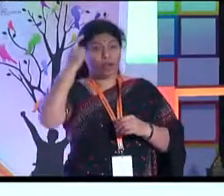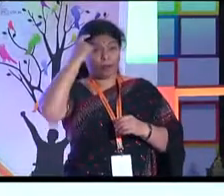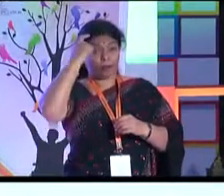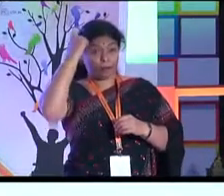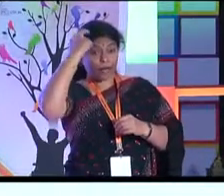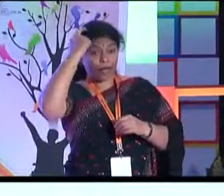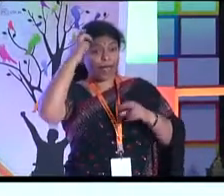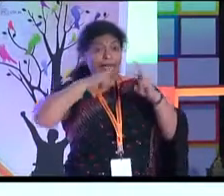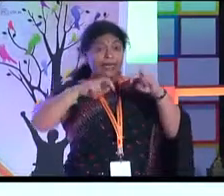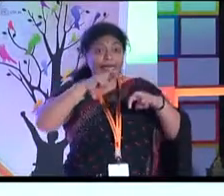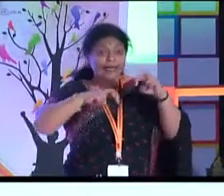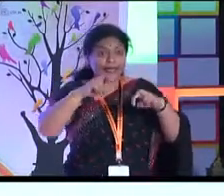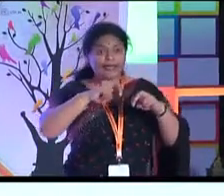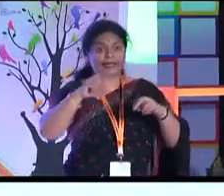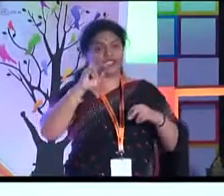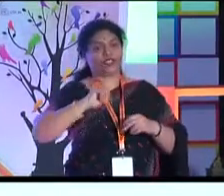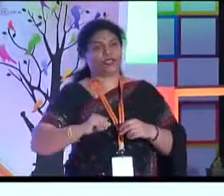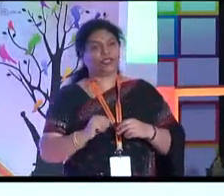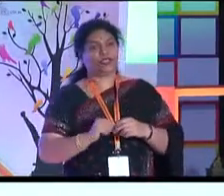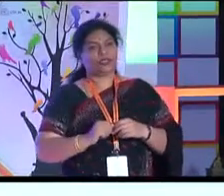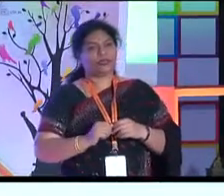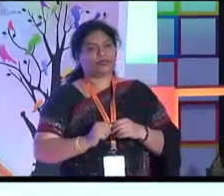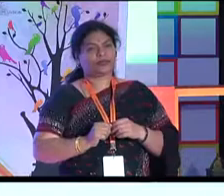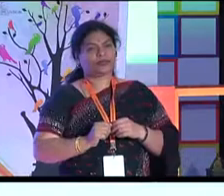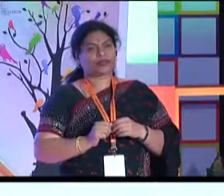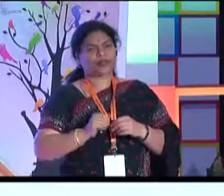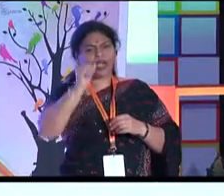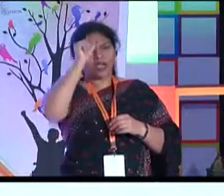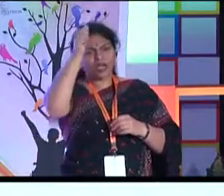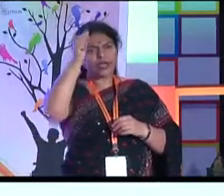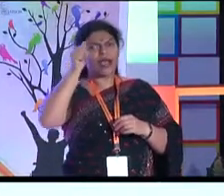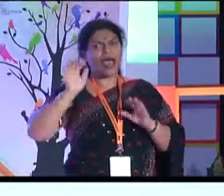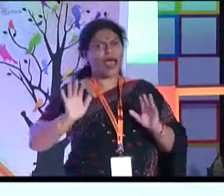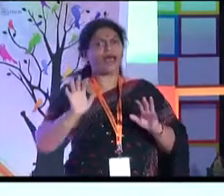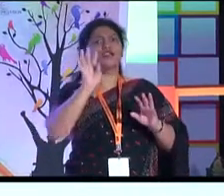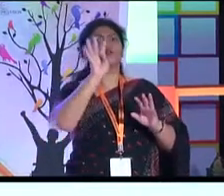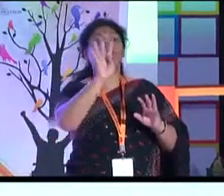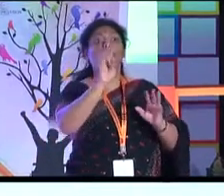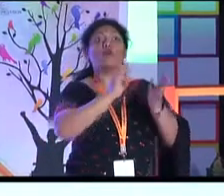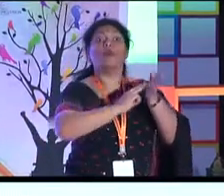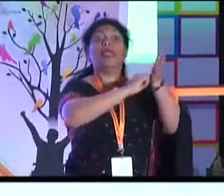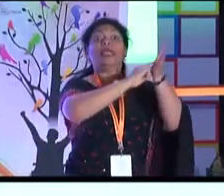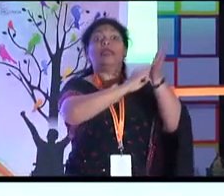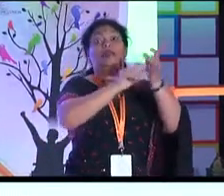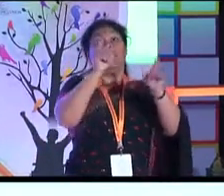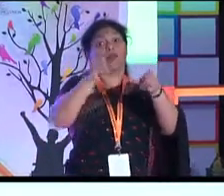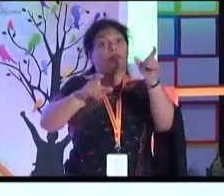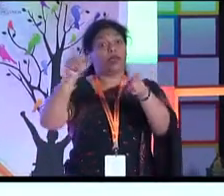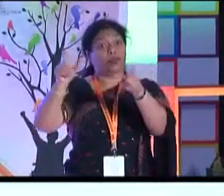the question you're asking me. See, India has about 4 million people who have